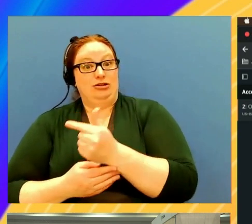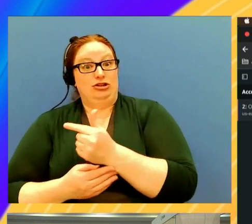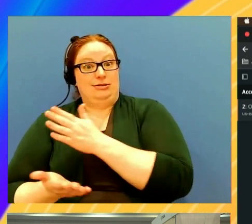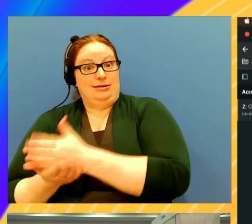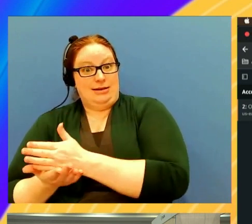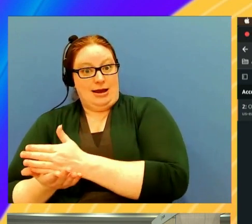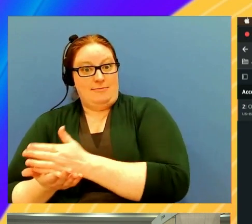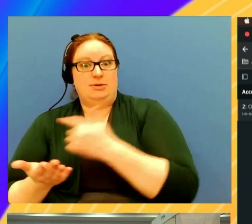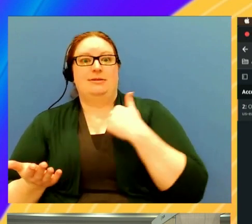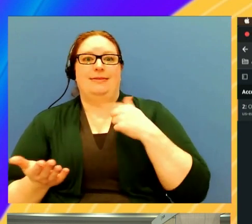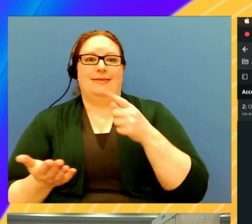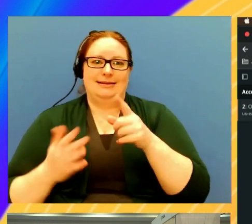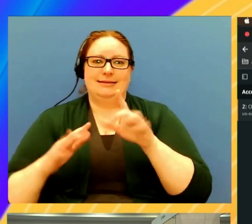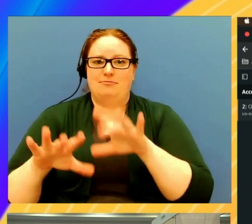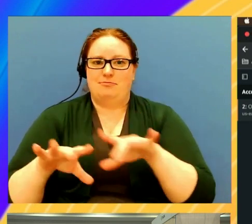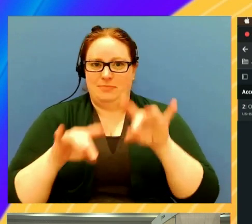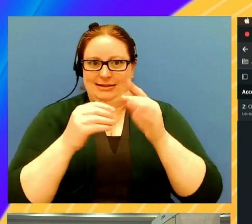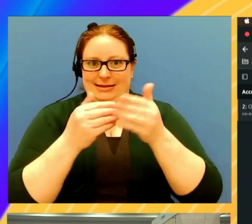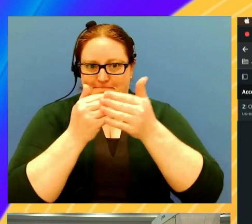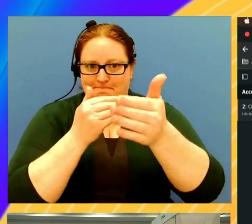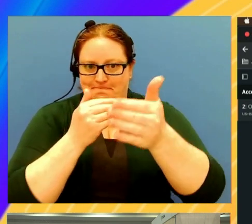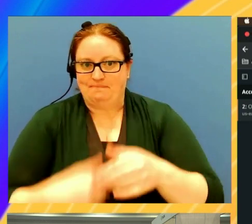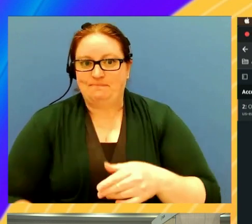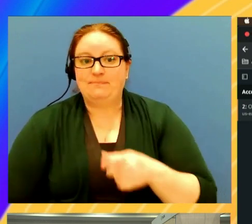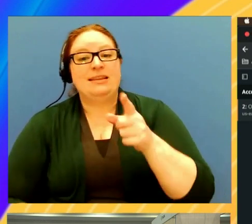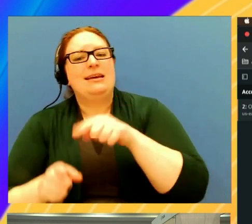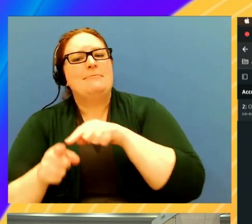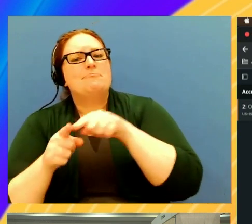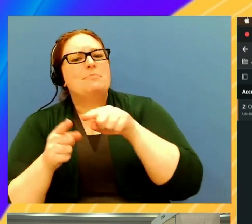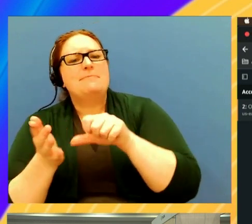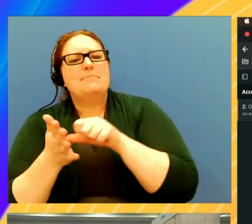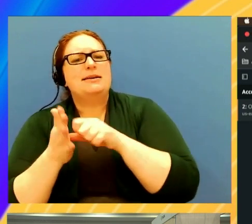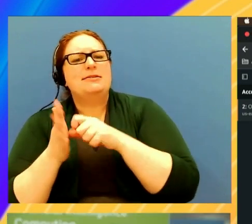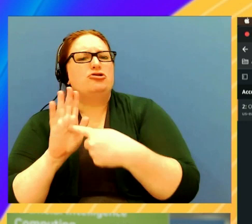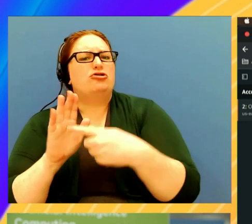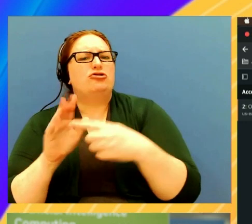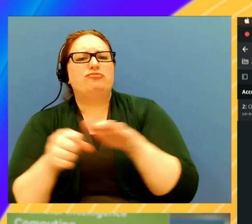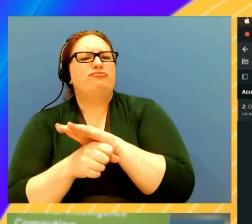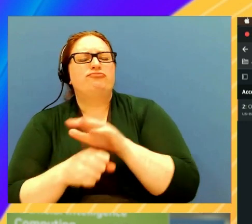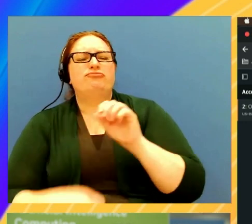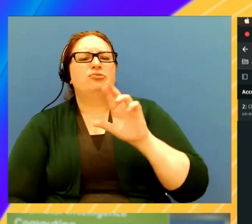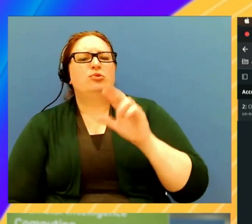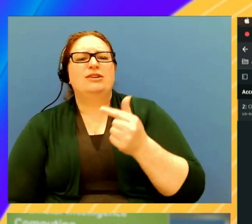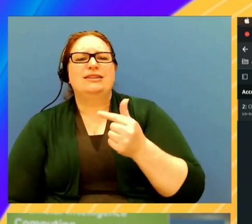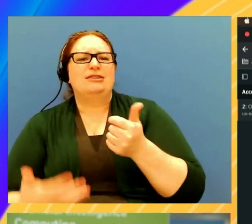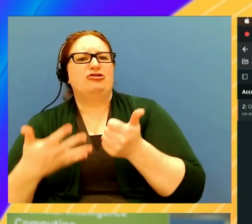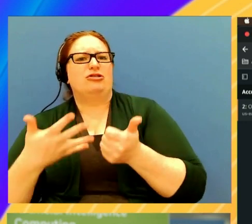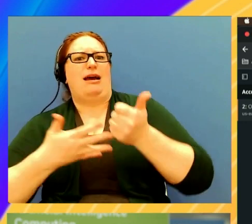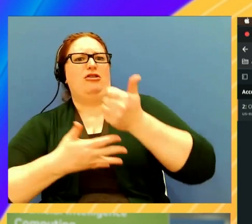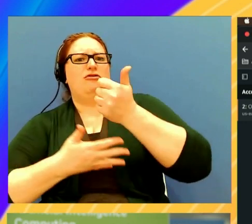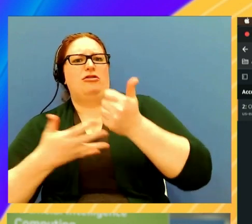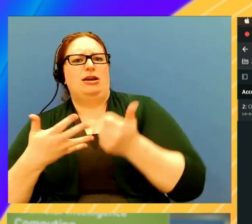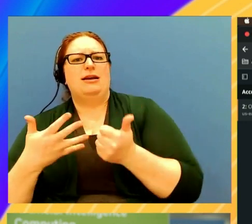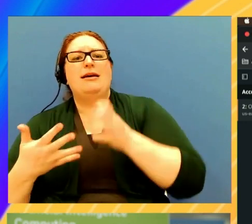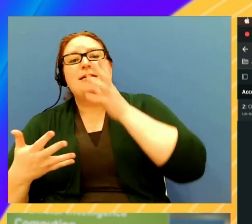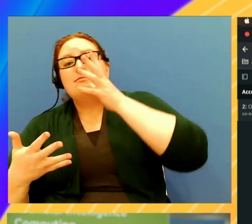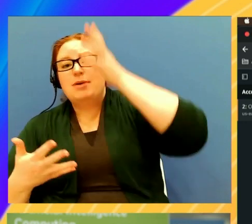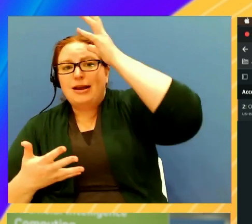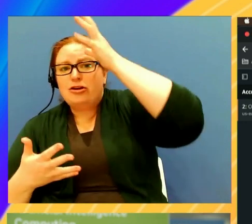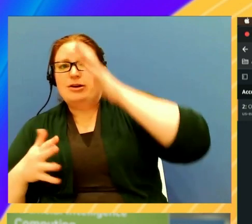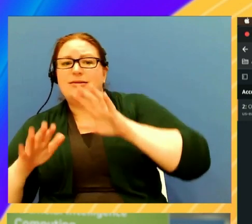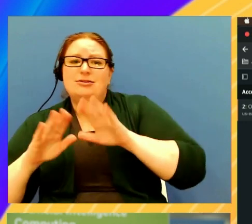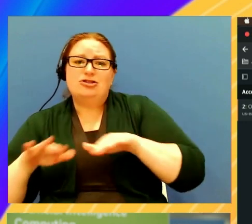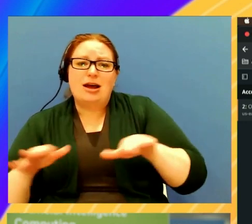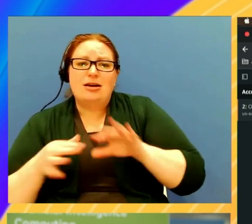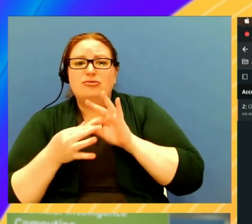page. So this main page here, it basically shows your entire organization hierarchy. So the parent-child relationships between all of your